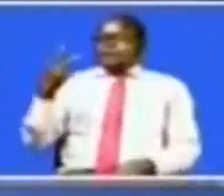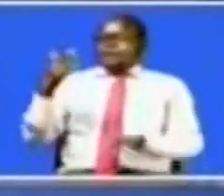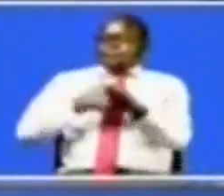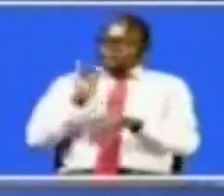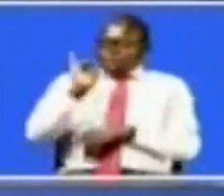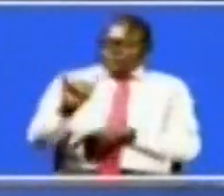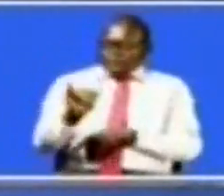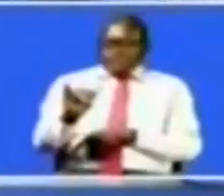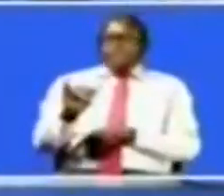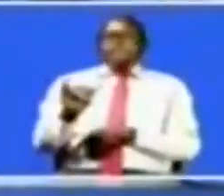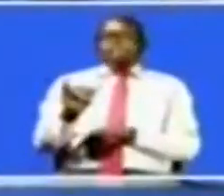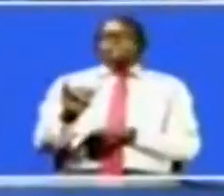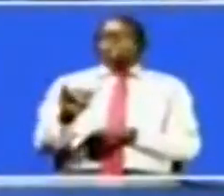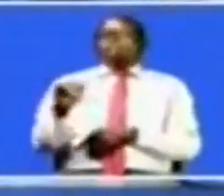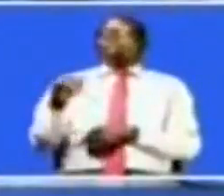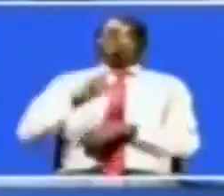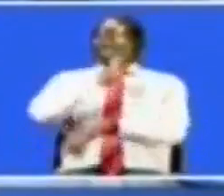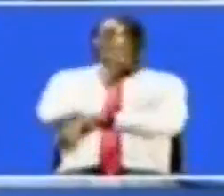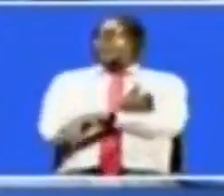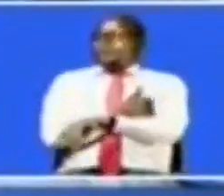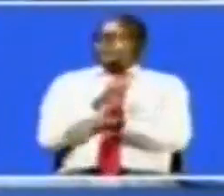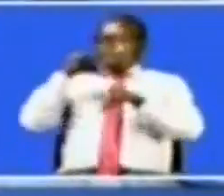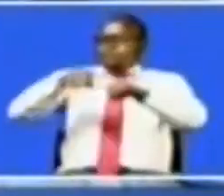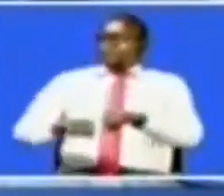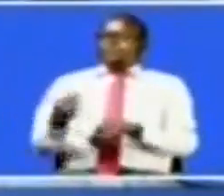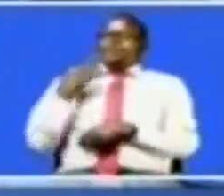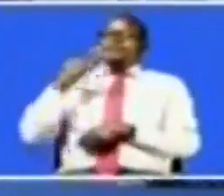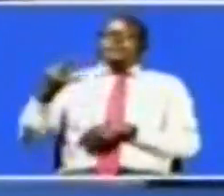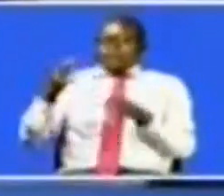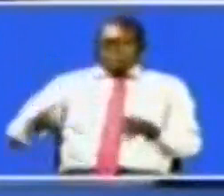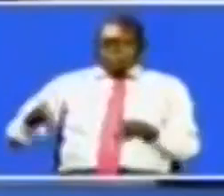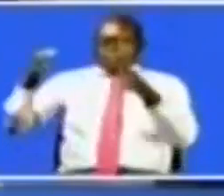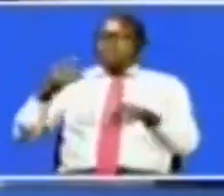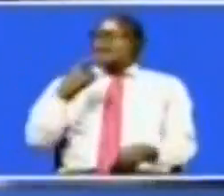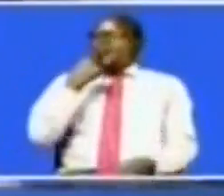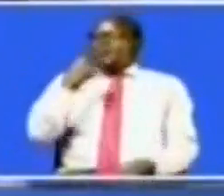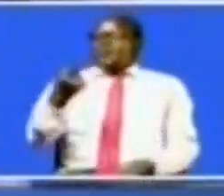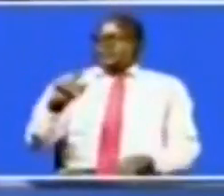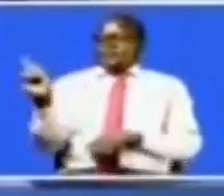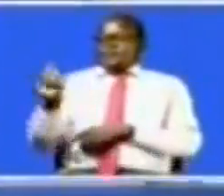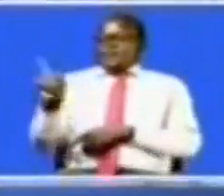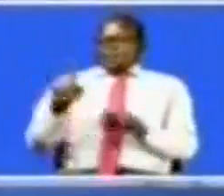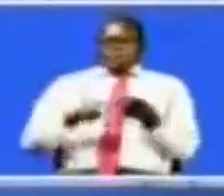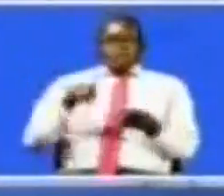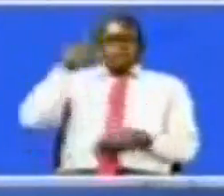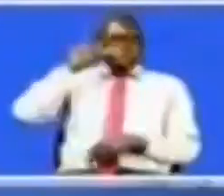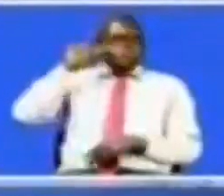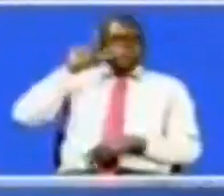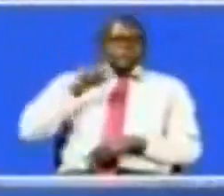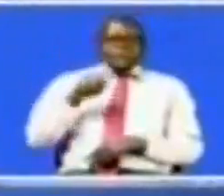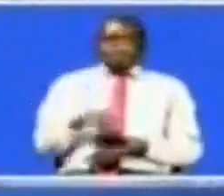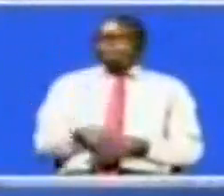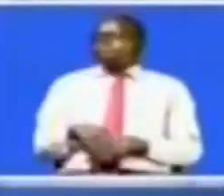sugar debacle settles, authorities have seized nearly 300 bags of rice in Nairobi and Mombasa,